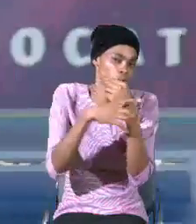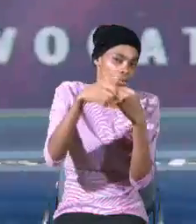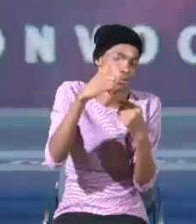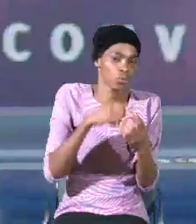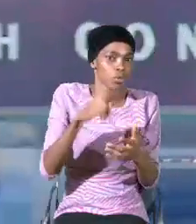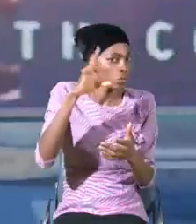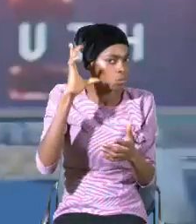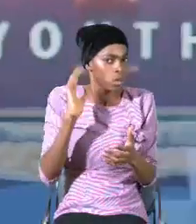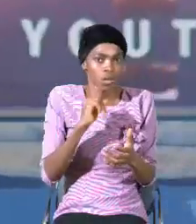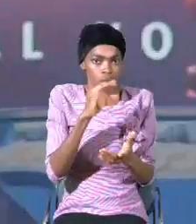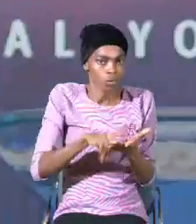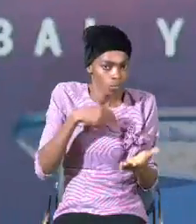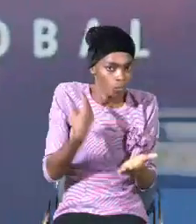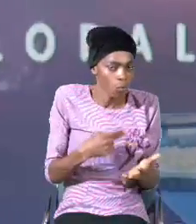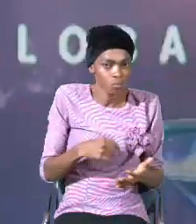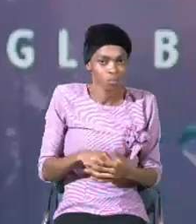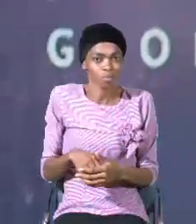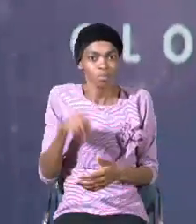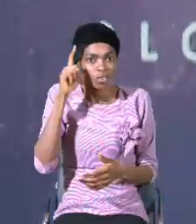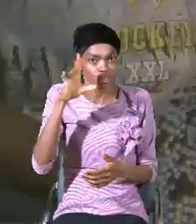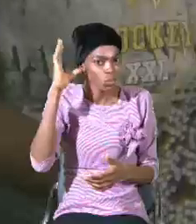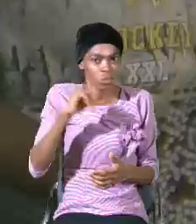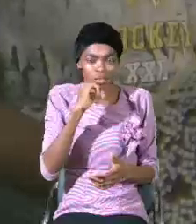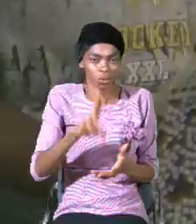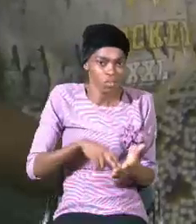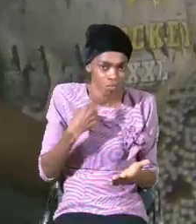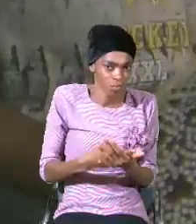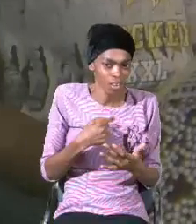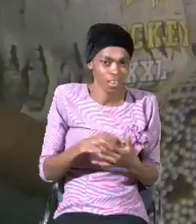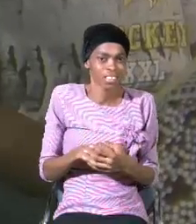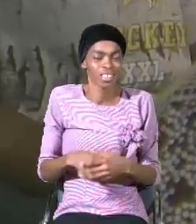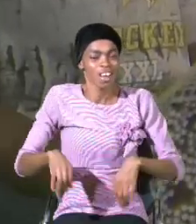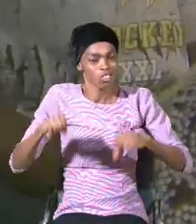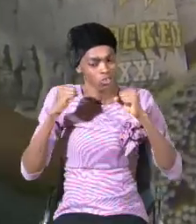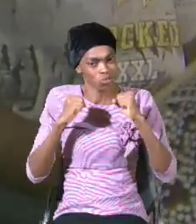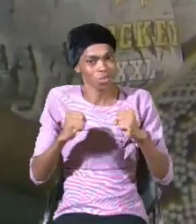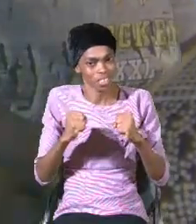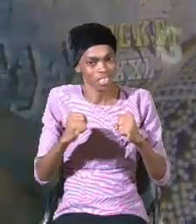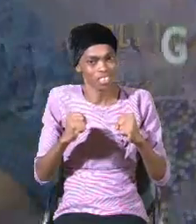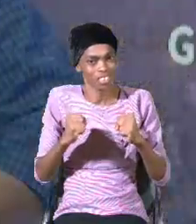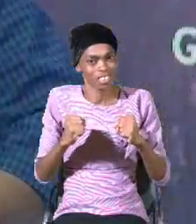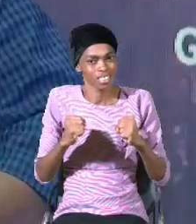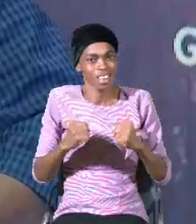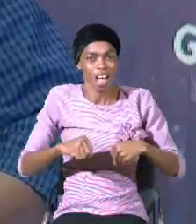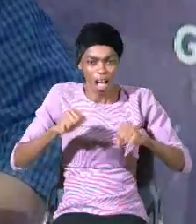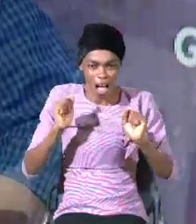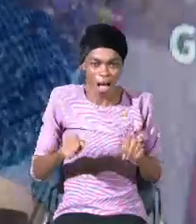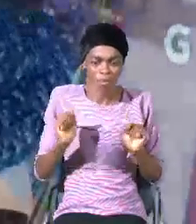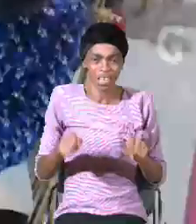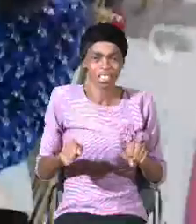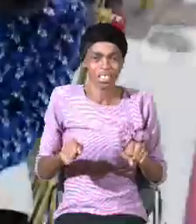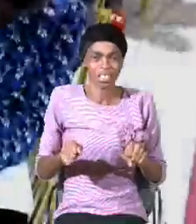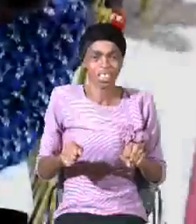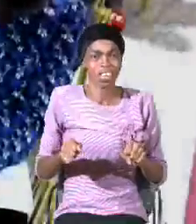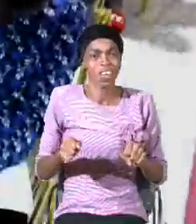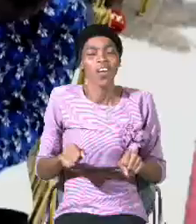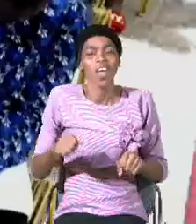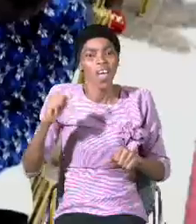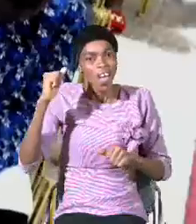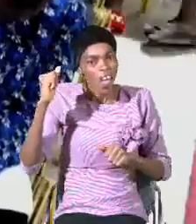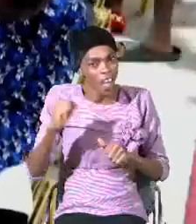fall. You will not fall. Strength, ability, agility,